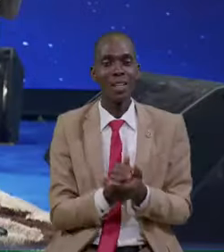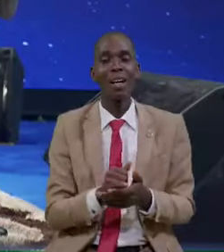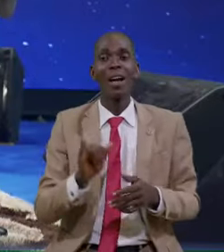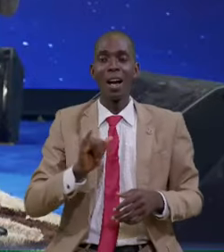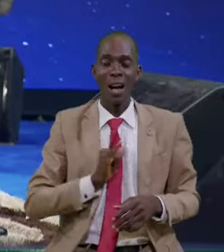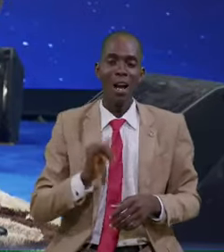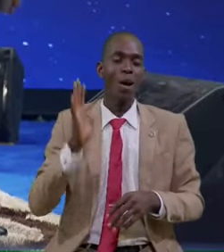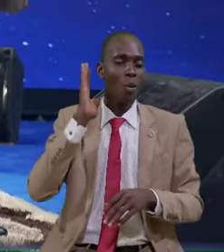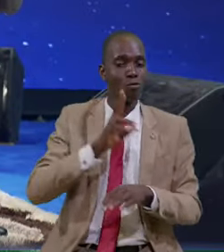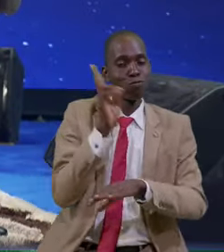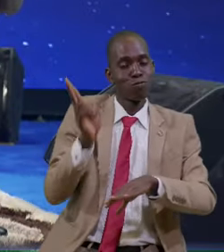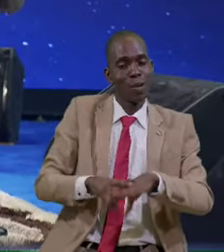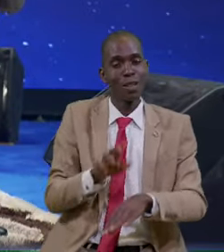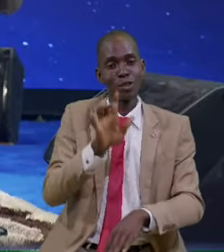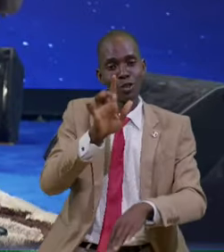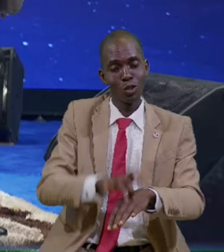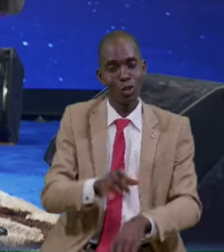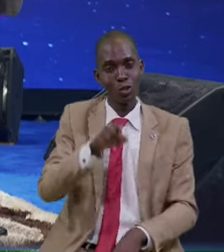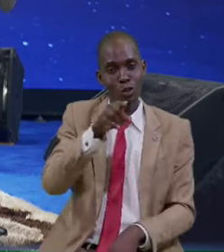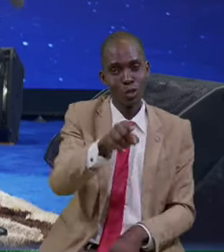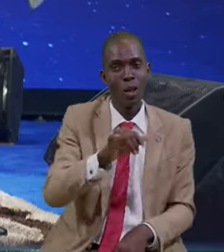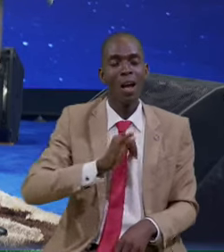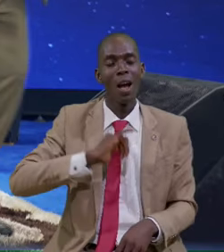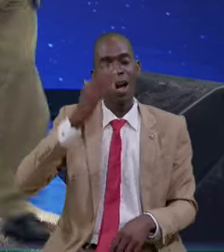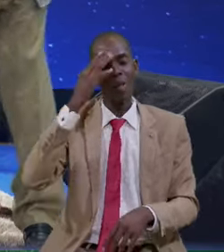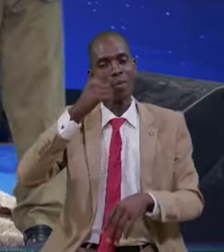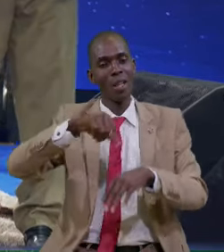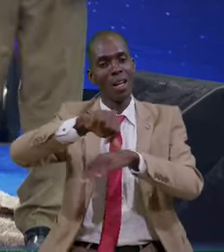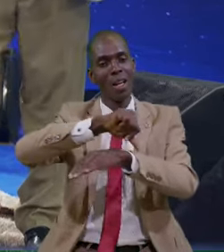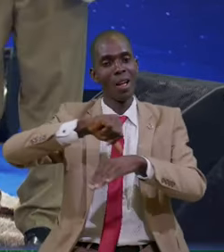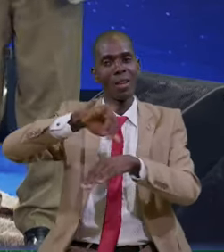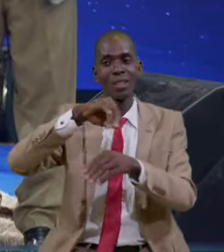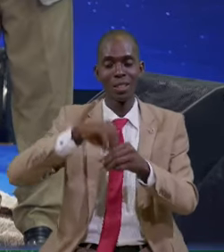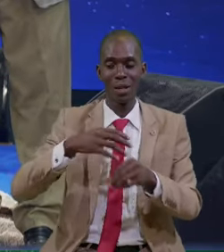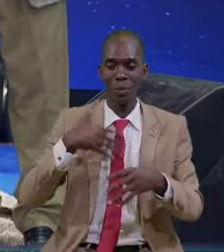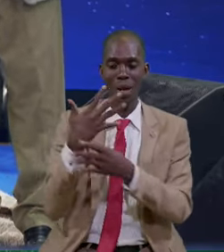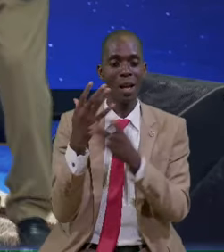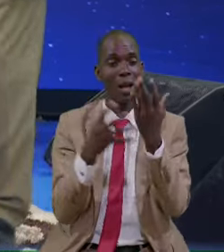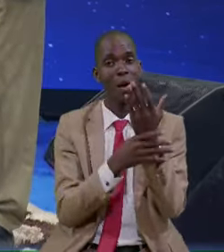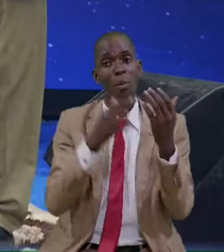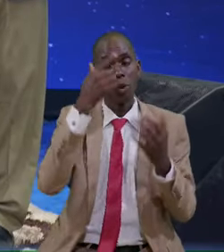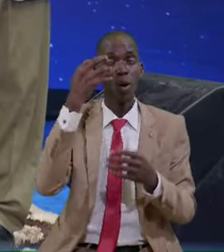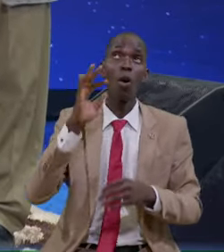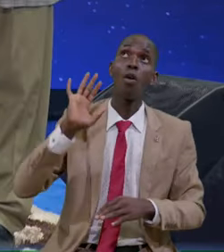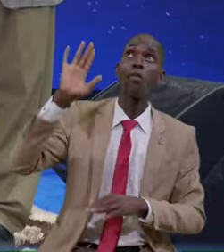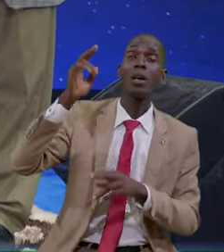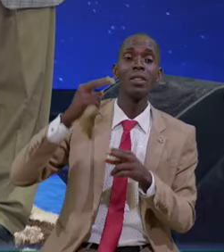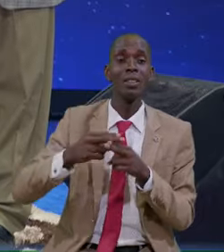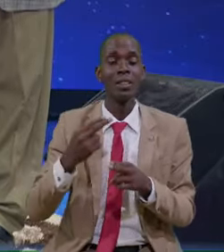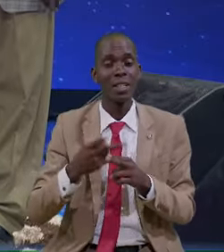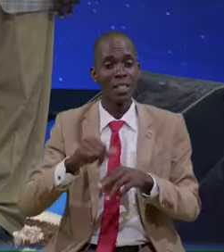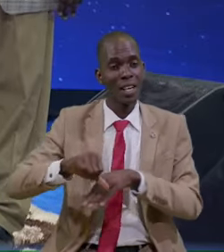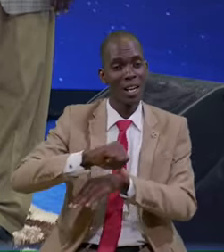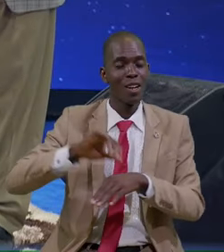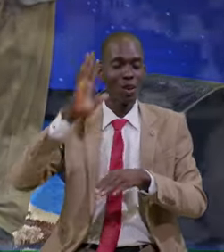the hands on you. And I know the anointing in my hand, because of his name, the anointing will break